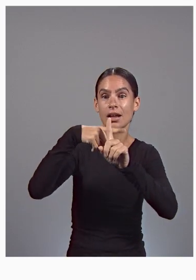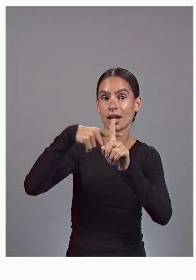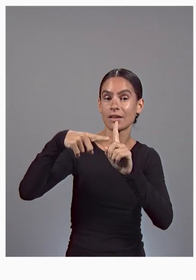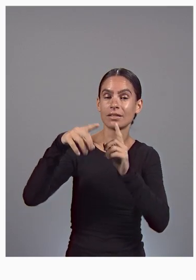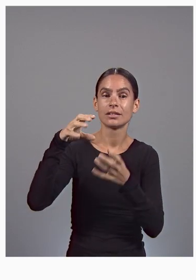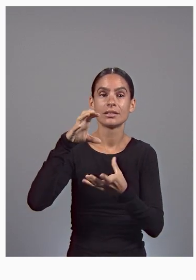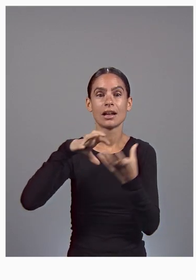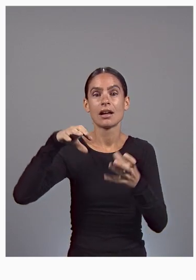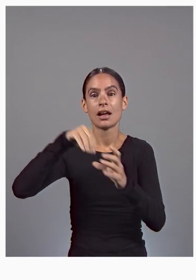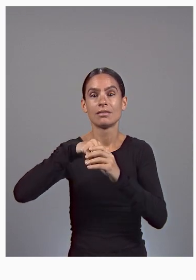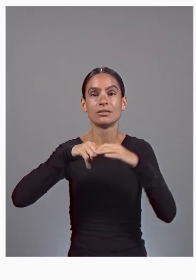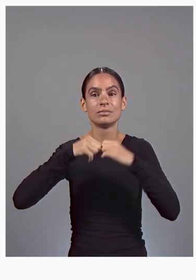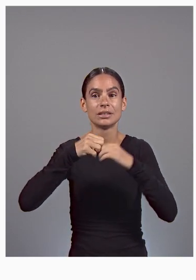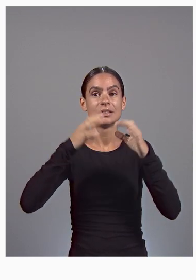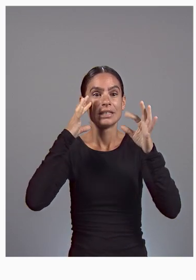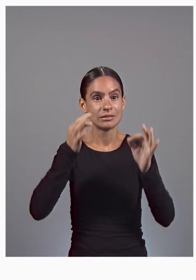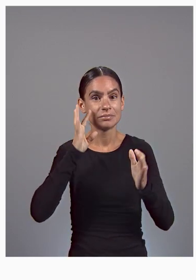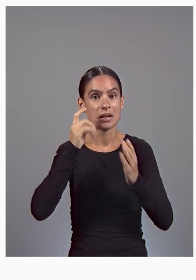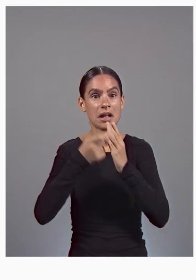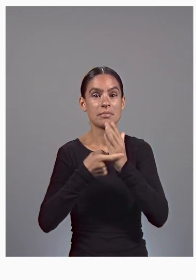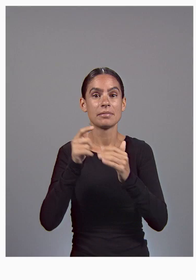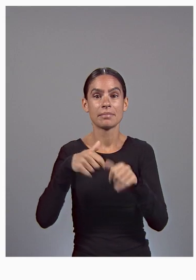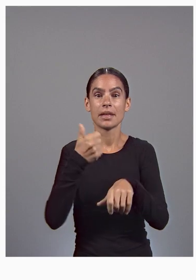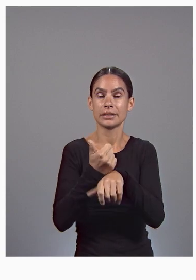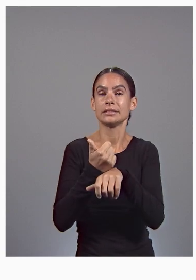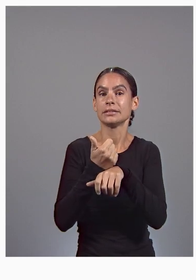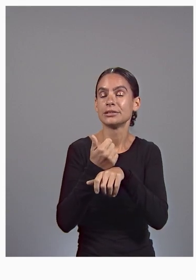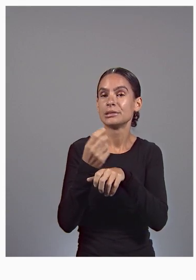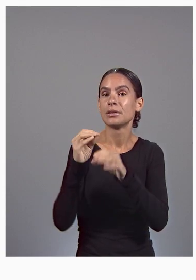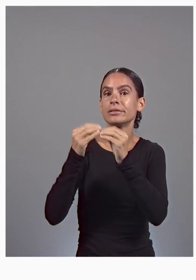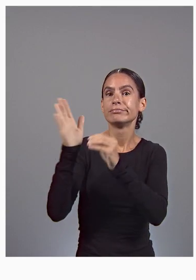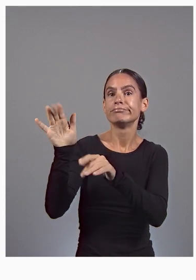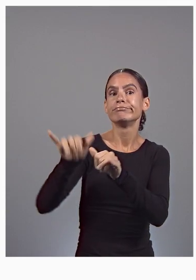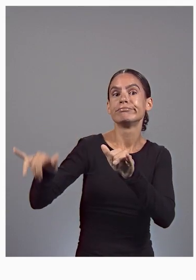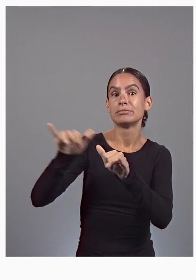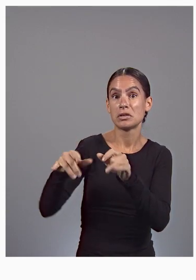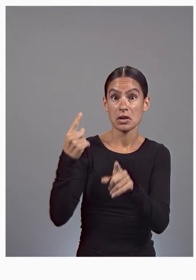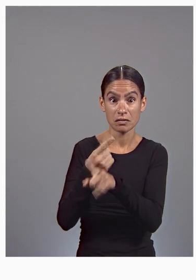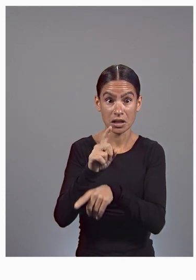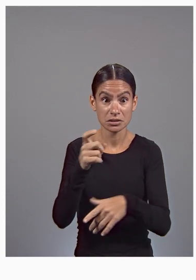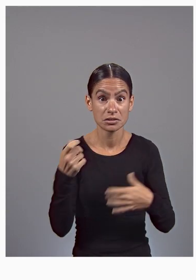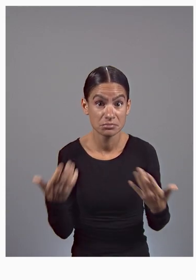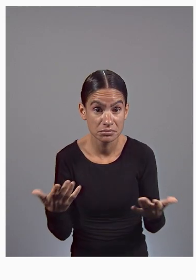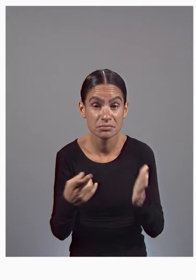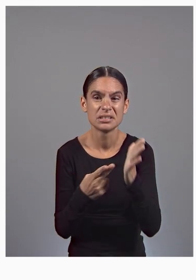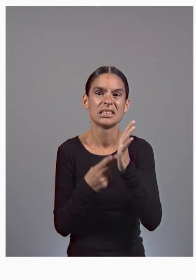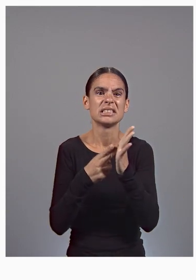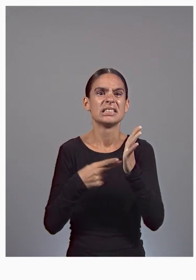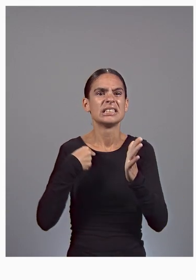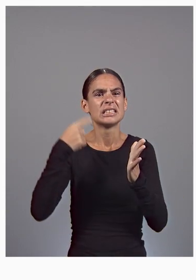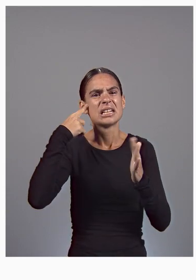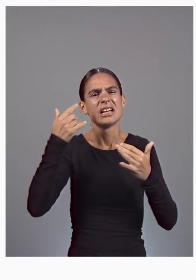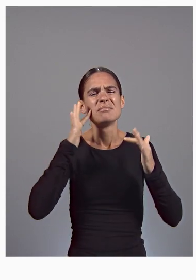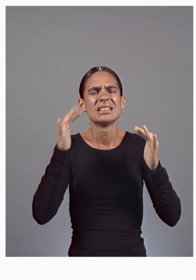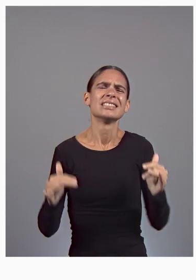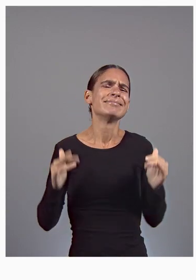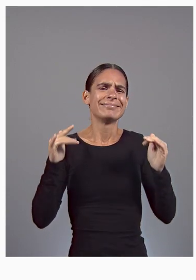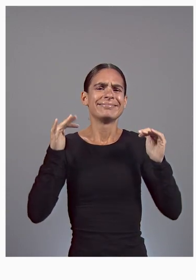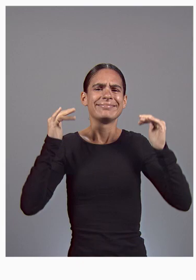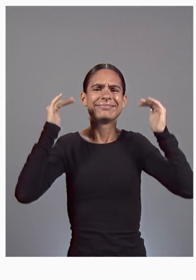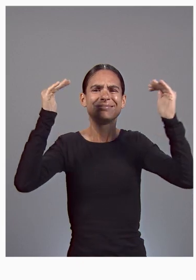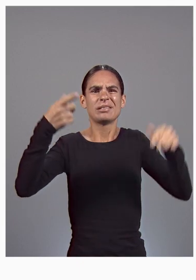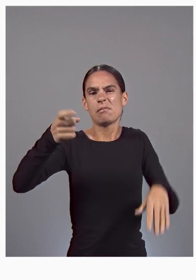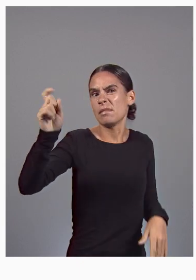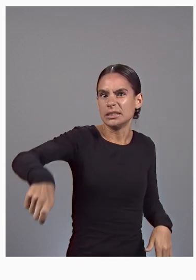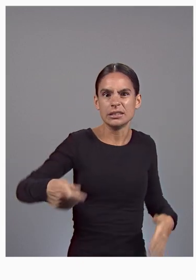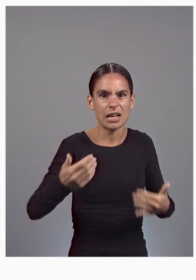on an organization's usage pattern correct? Honestly, I think it's going to be much higher than that. It has to be in order to keep up with all the